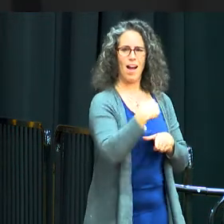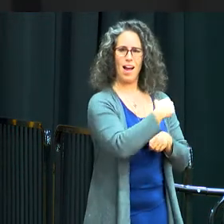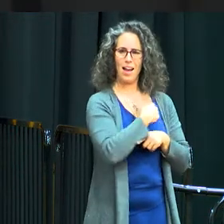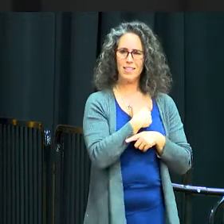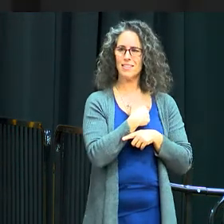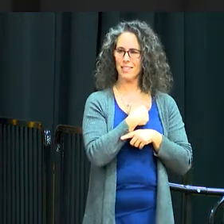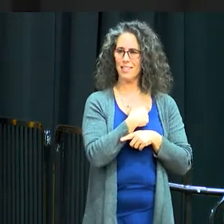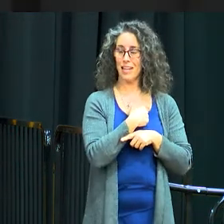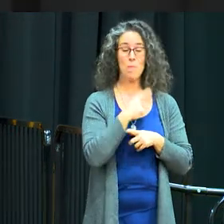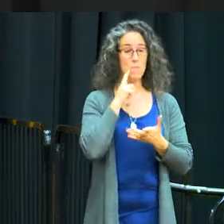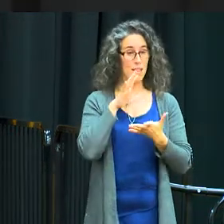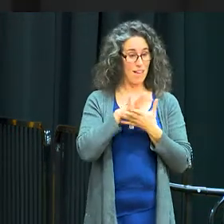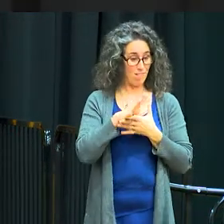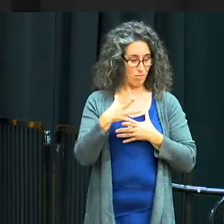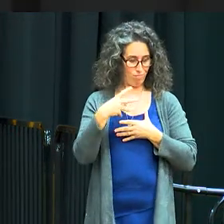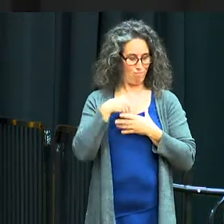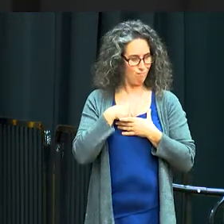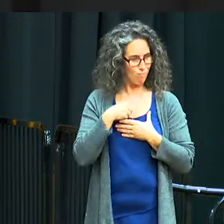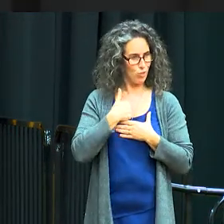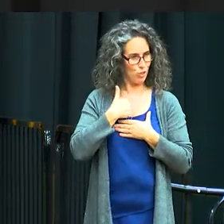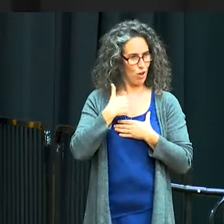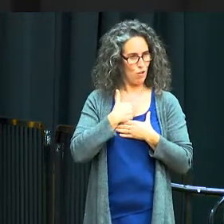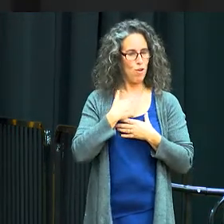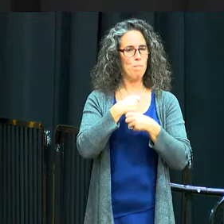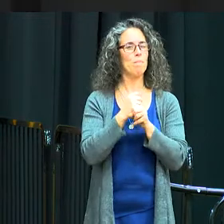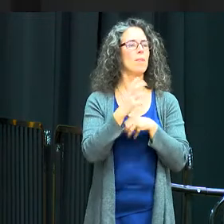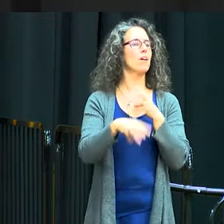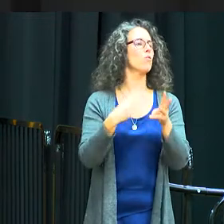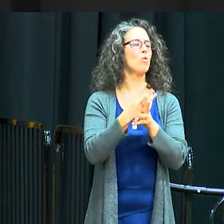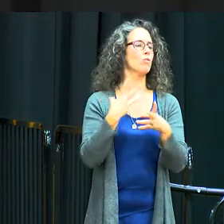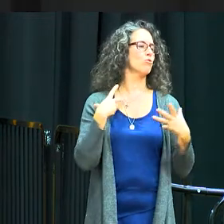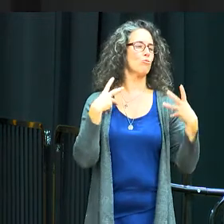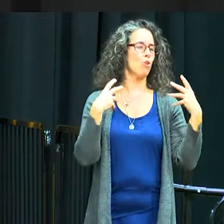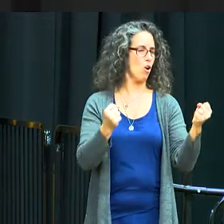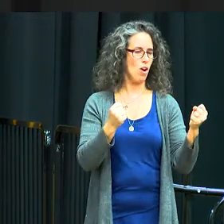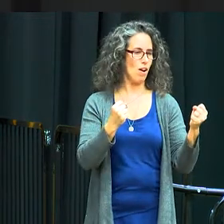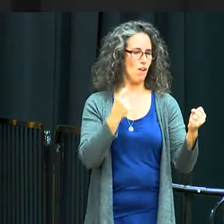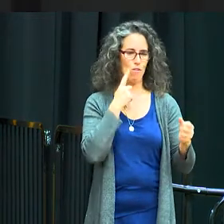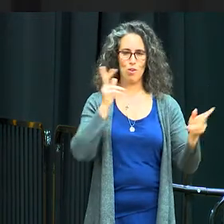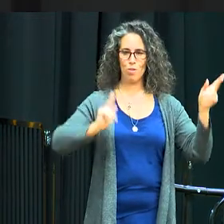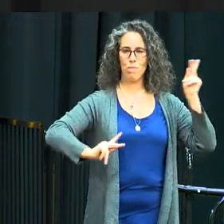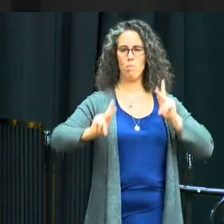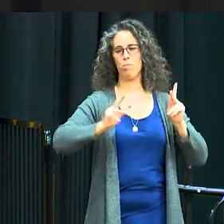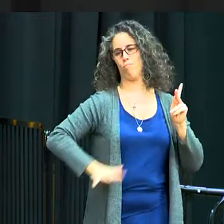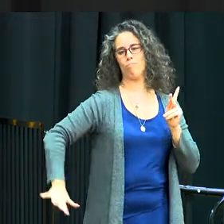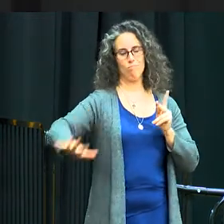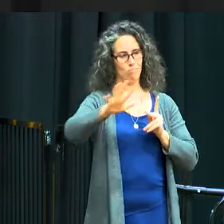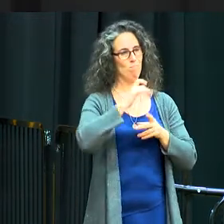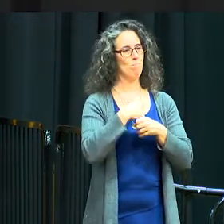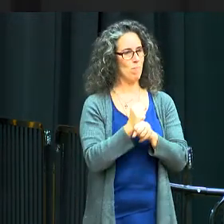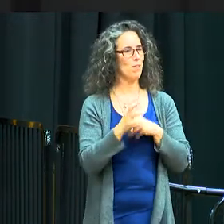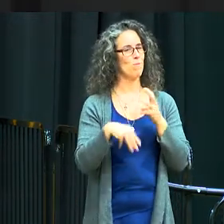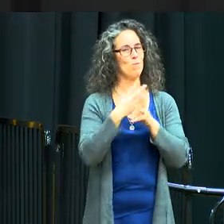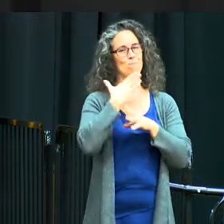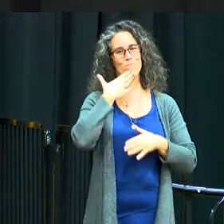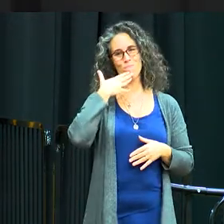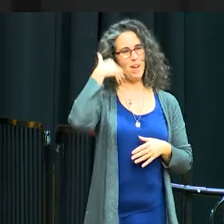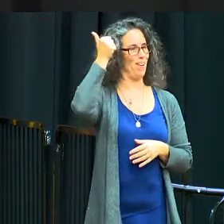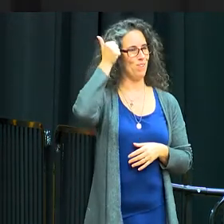believing in ourselves and making our world stronger and the lives of those around us much better.